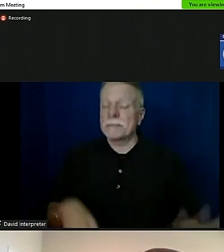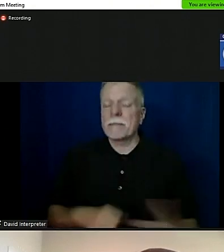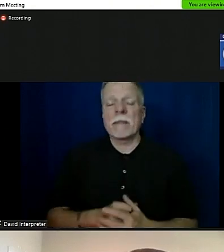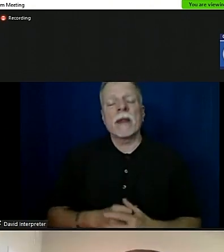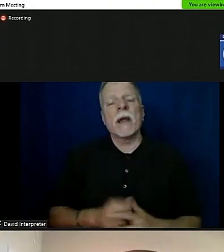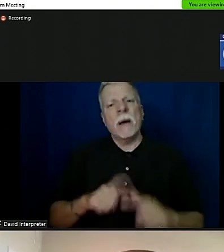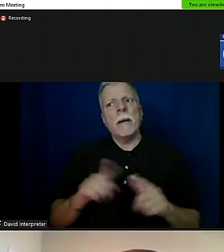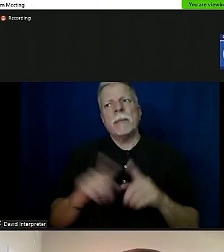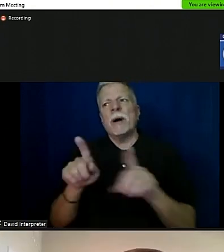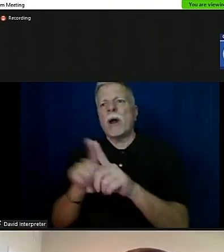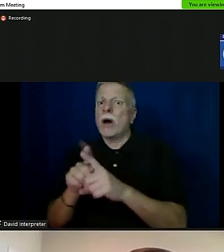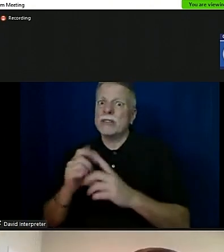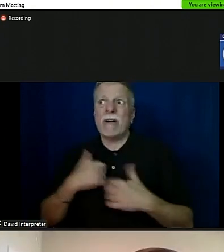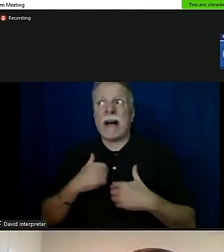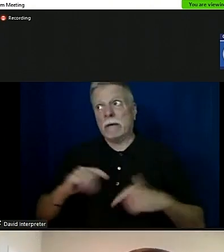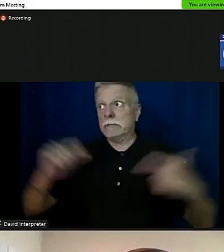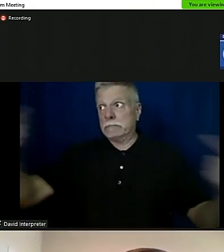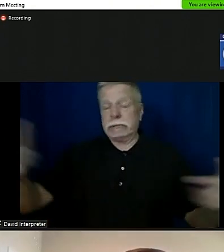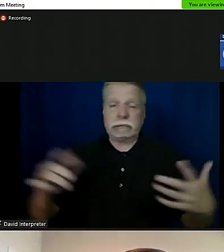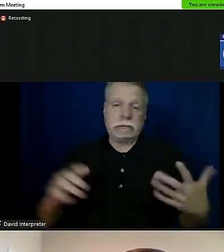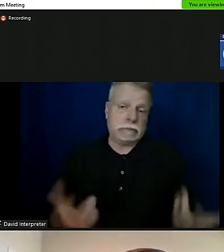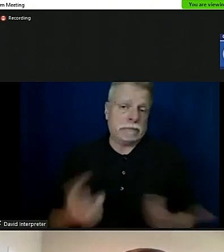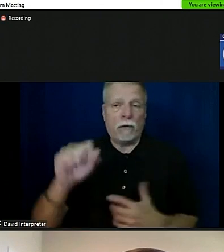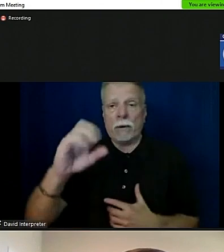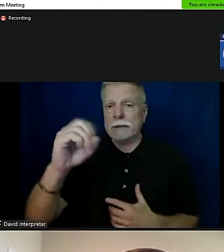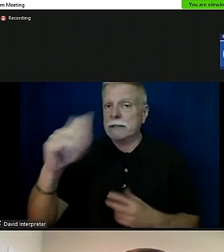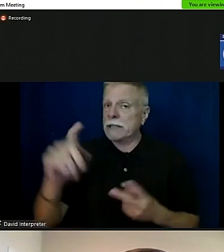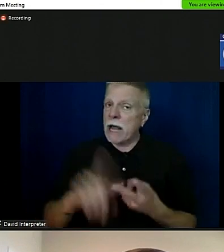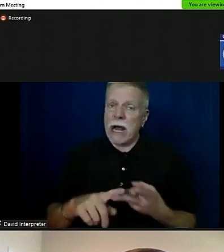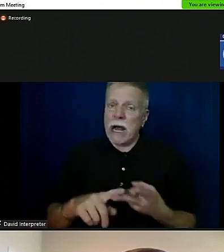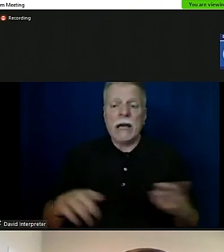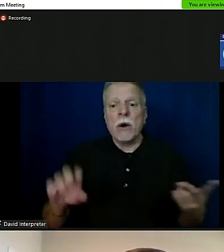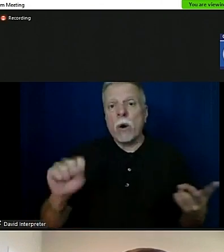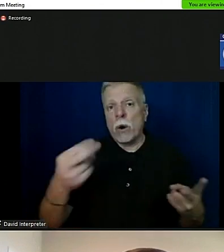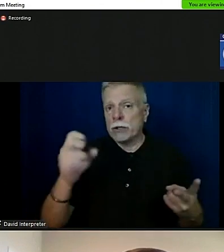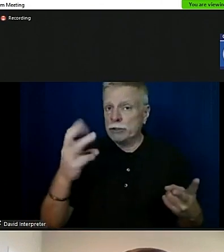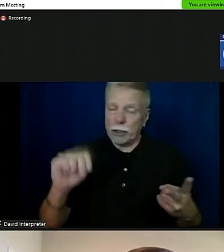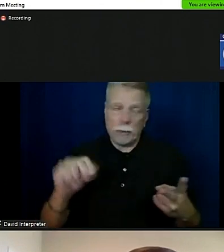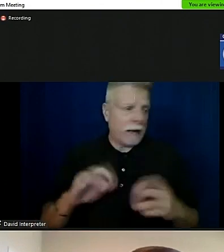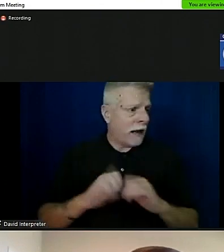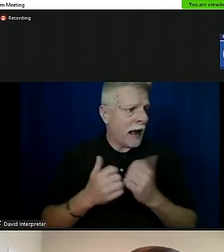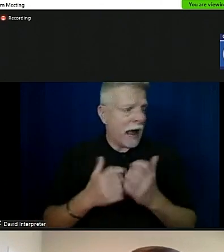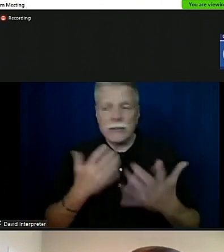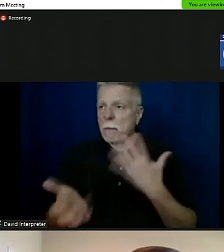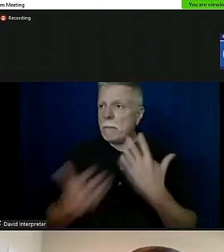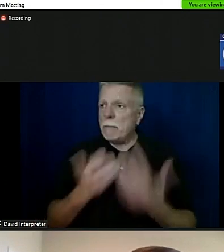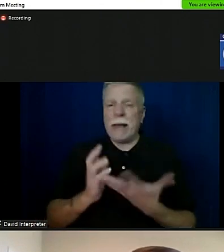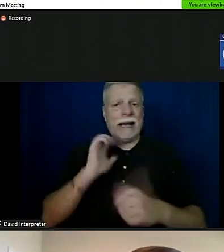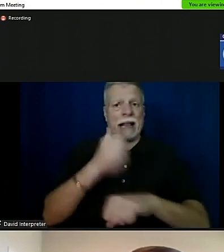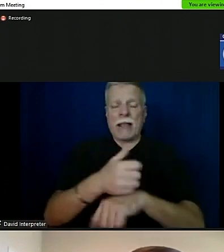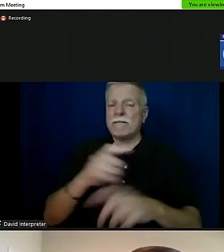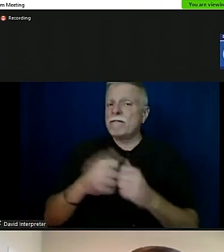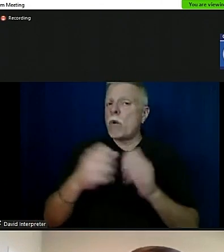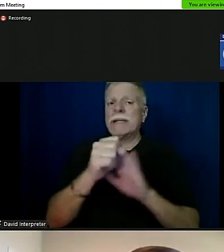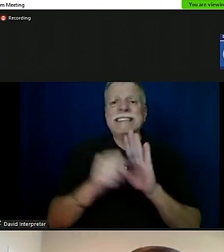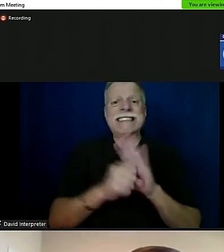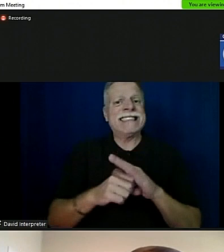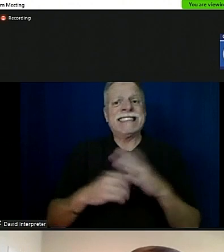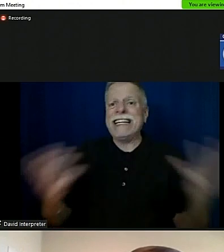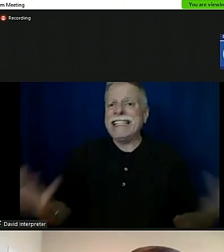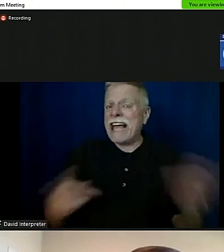on the panel to talk a little bit about how that might be translated into state level policy, or perhaps that's a conversation for